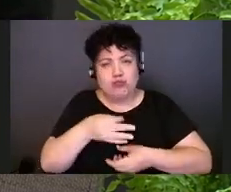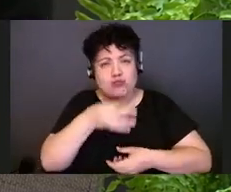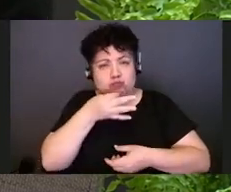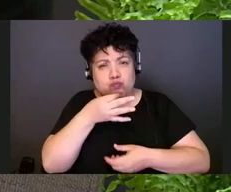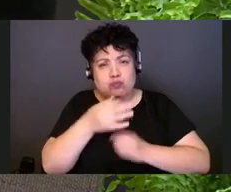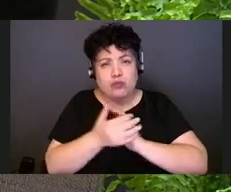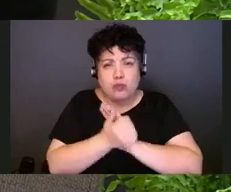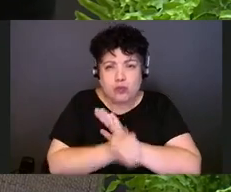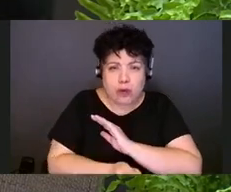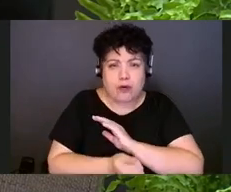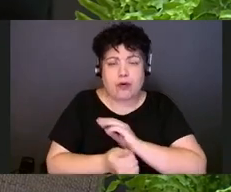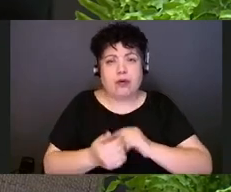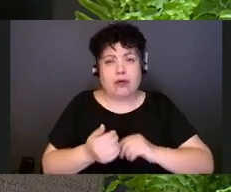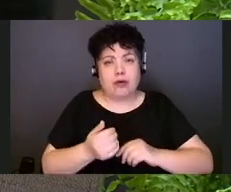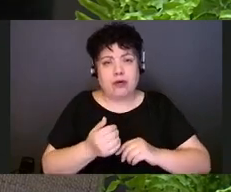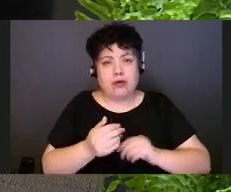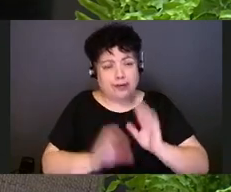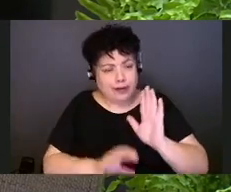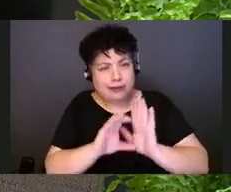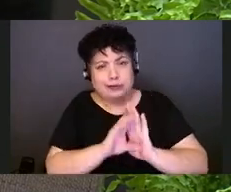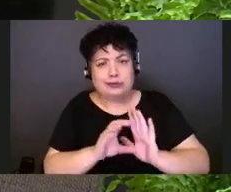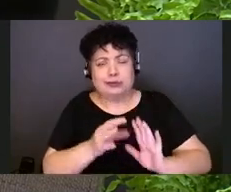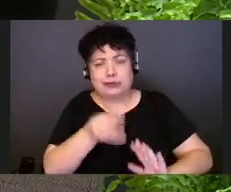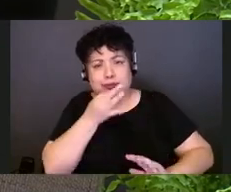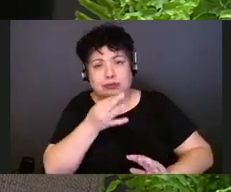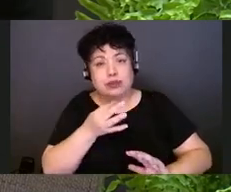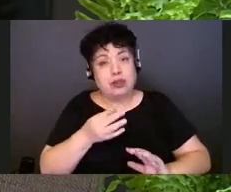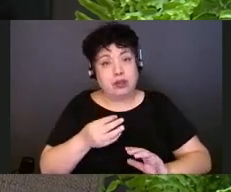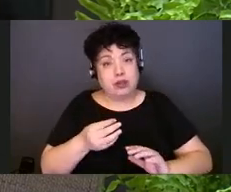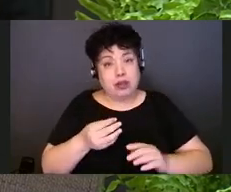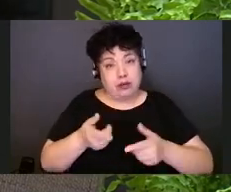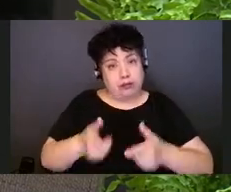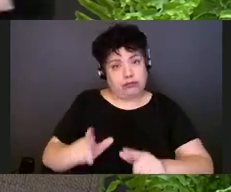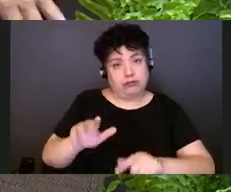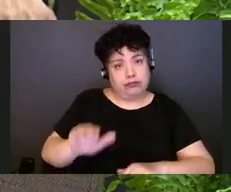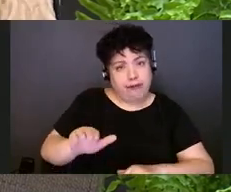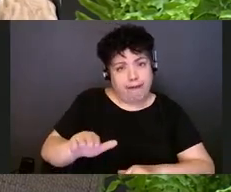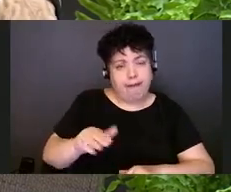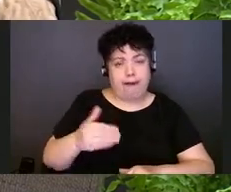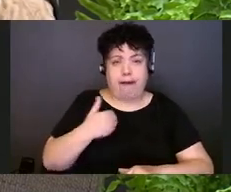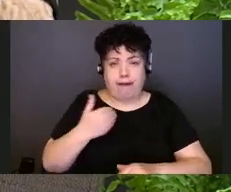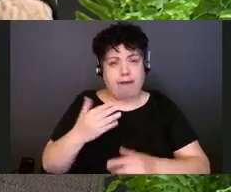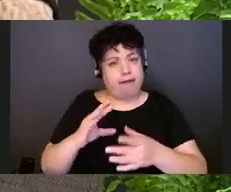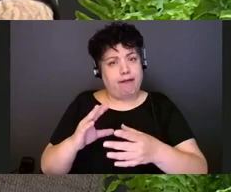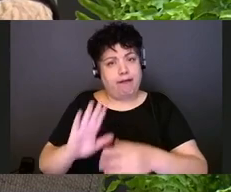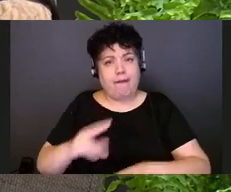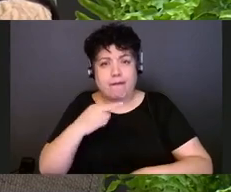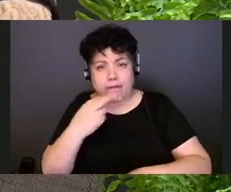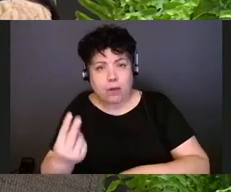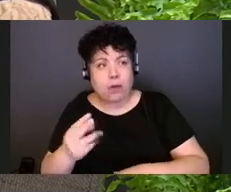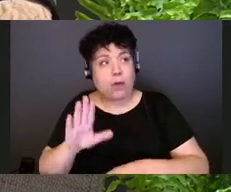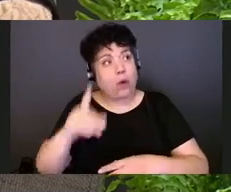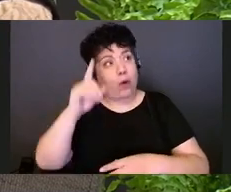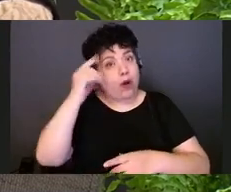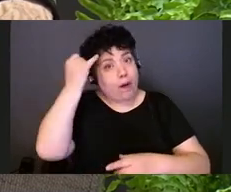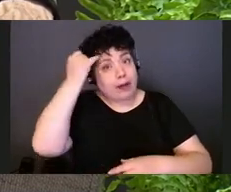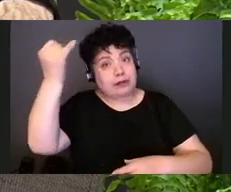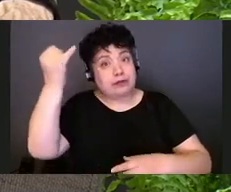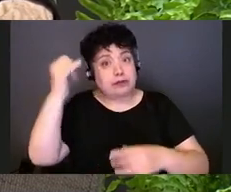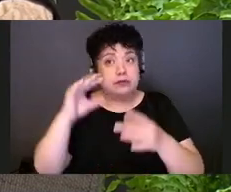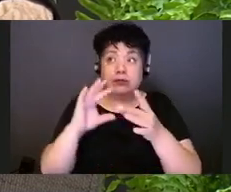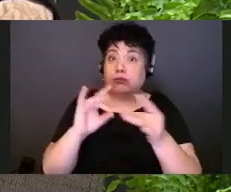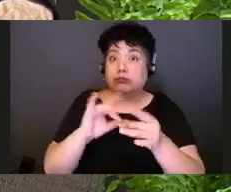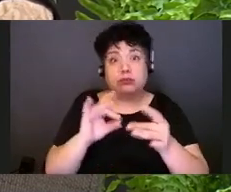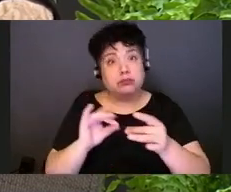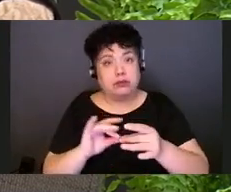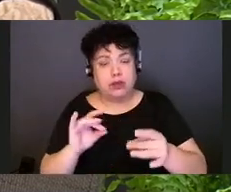to allow a child to have a place and to speak and to have an idea or a way of